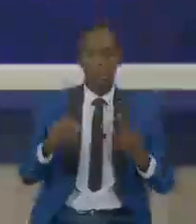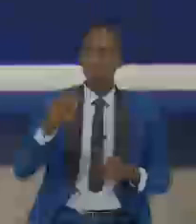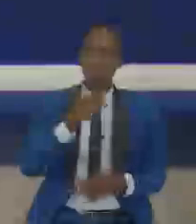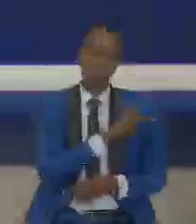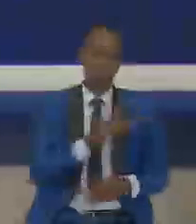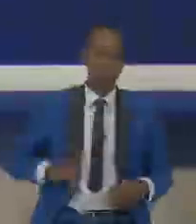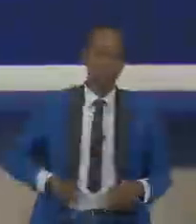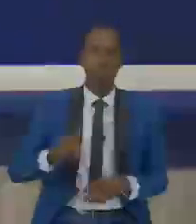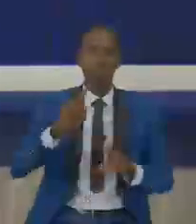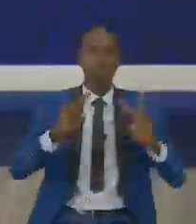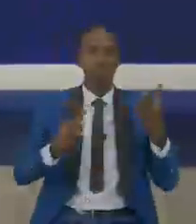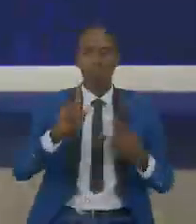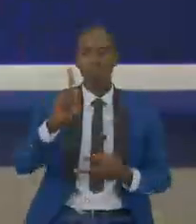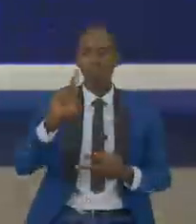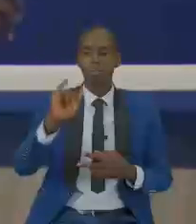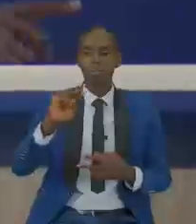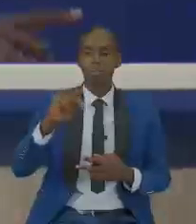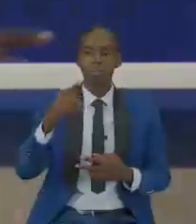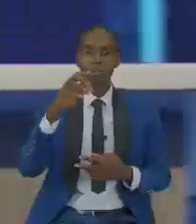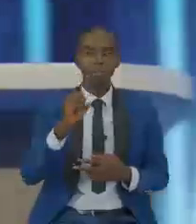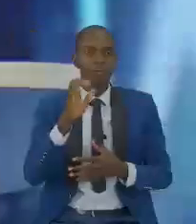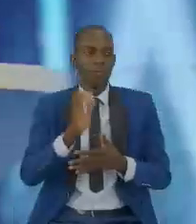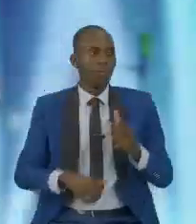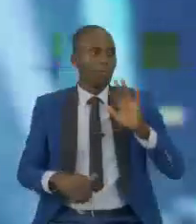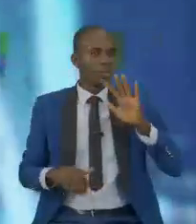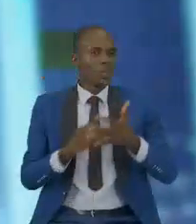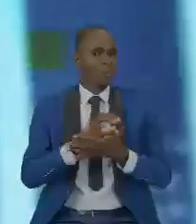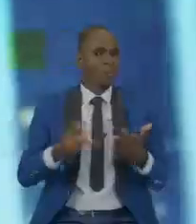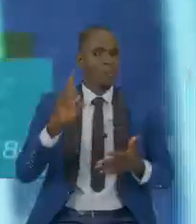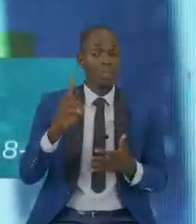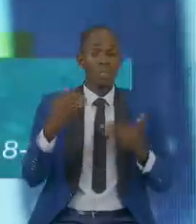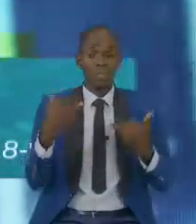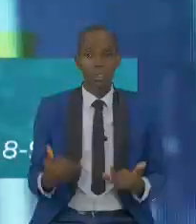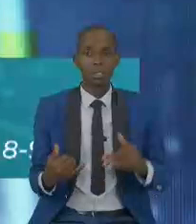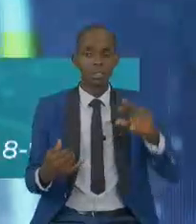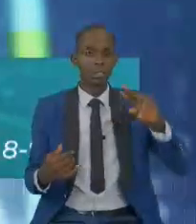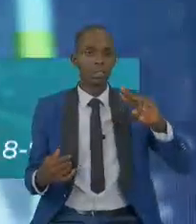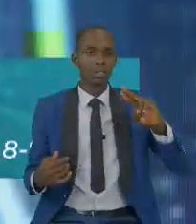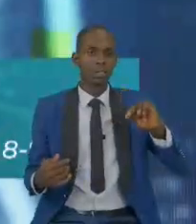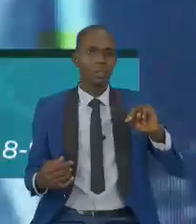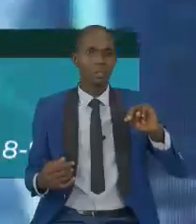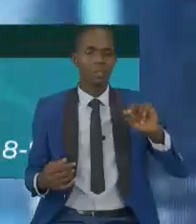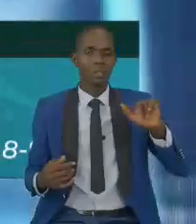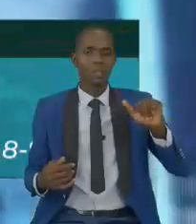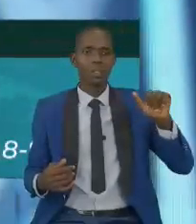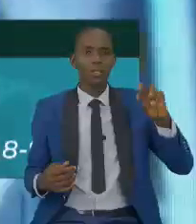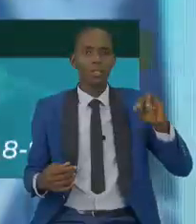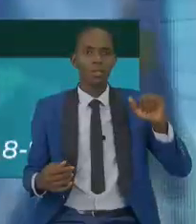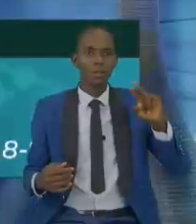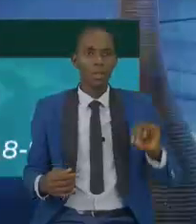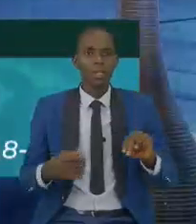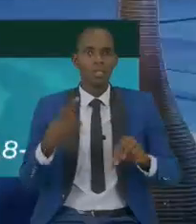chapter 5, reading from verse 1. Now, Naaman, the captain of the host of the king of Syria,